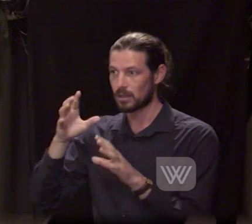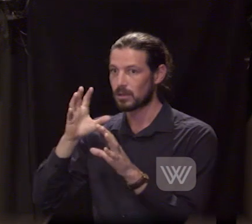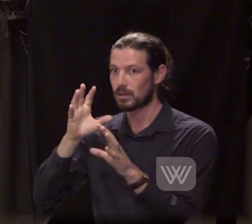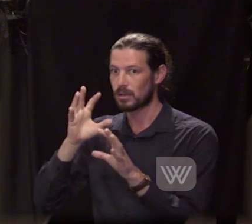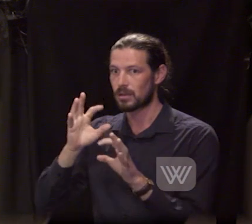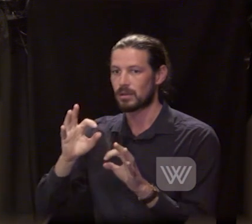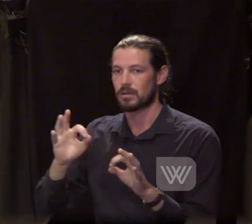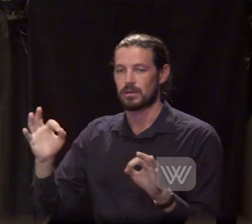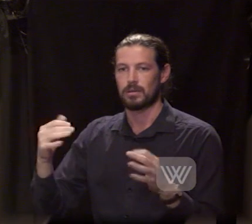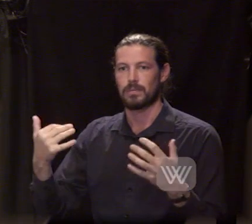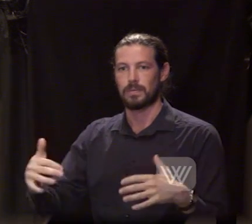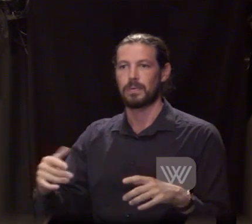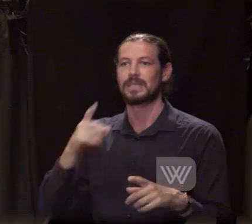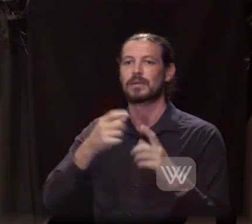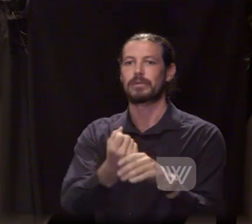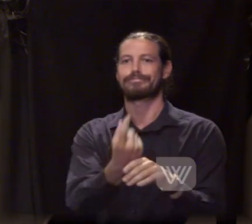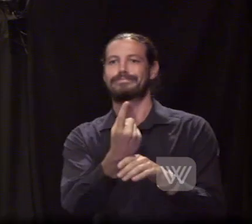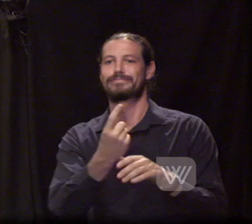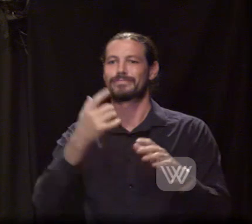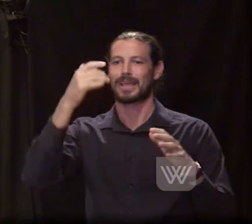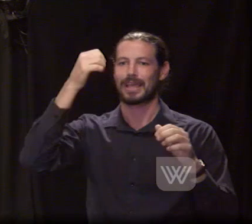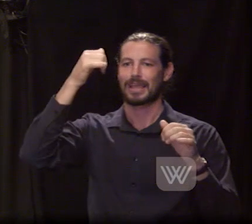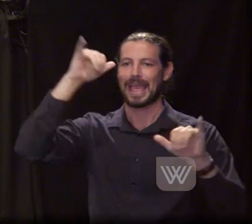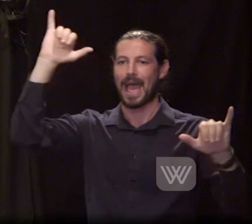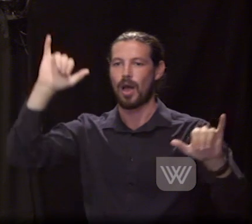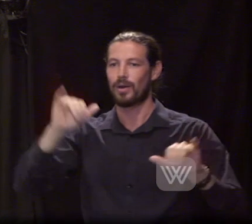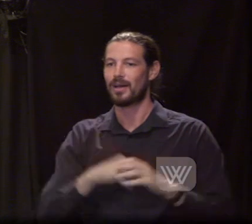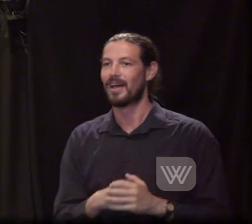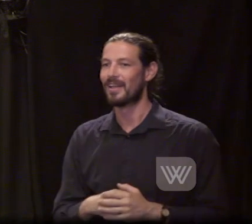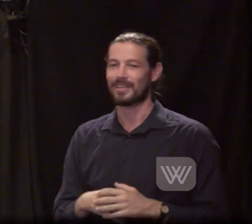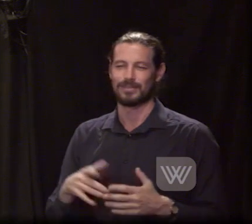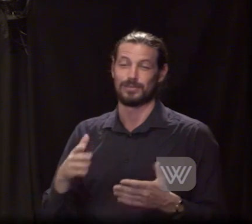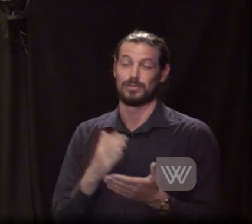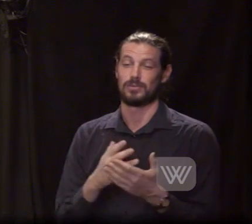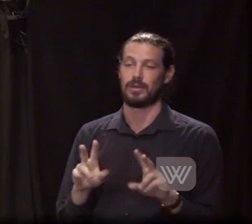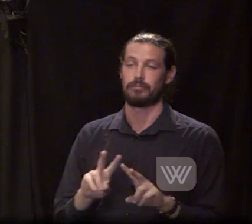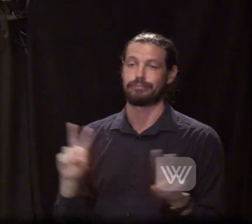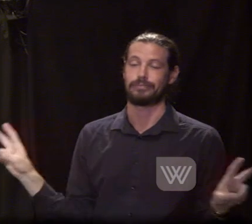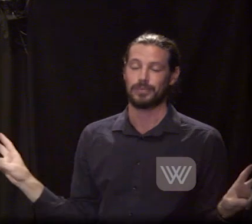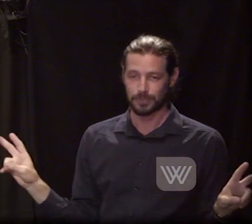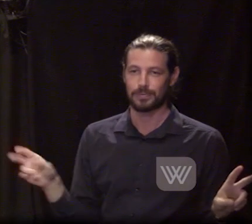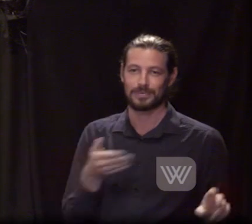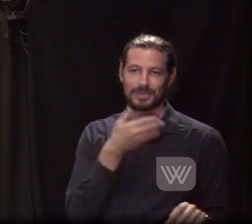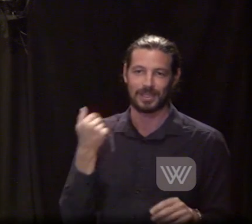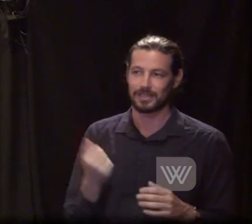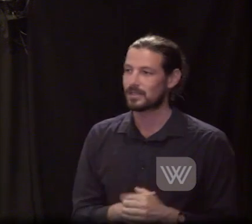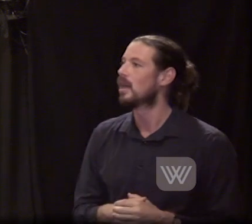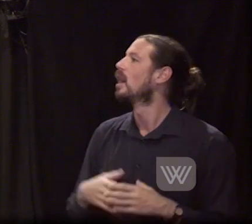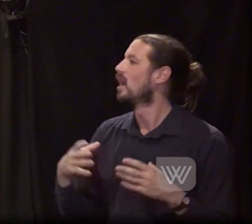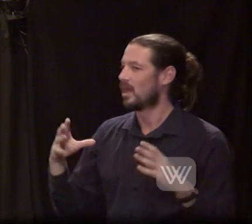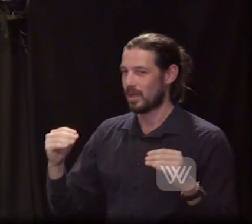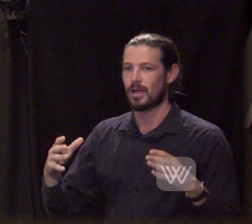and that was so peaceful. Yep. That just took you right back to the dome. Yeah. All right. Well, look, I'm going to open